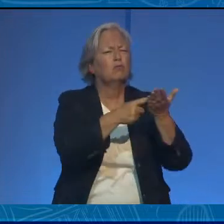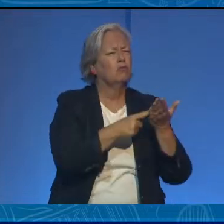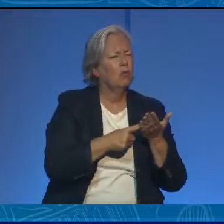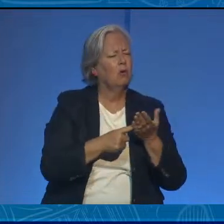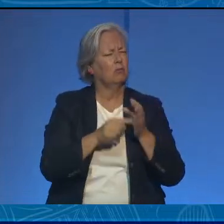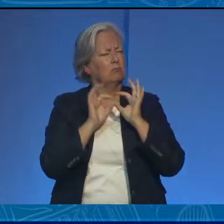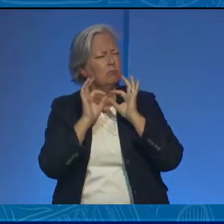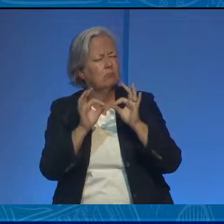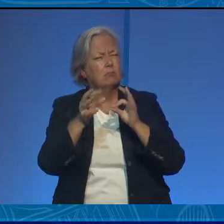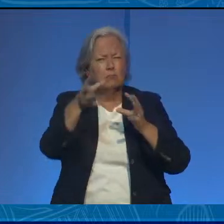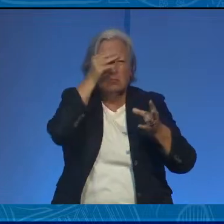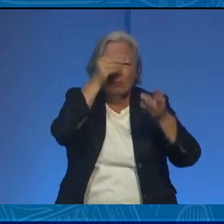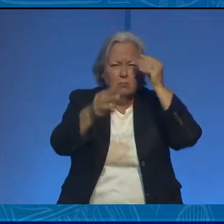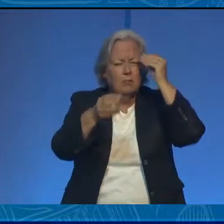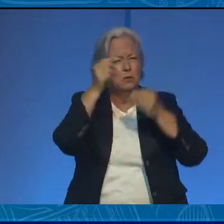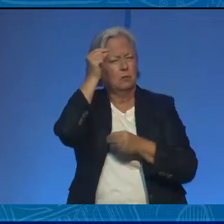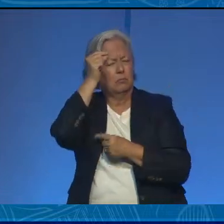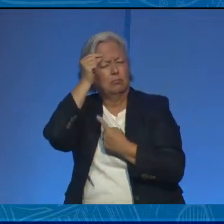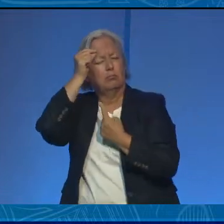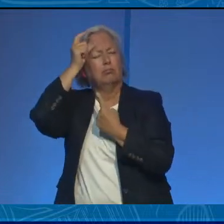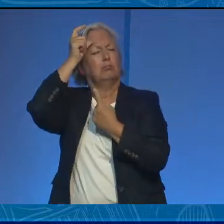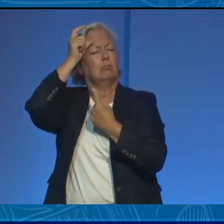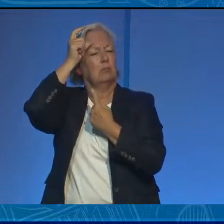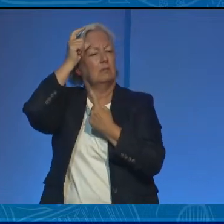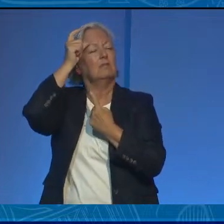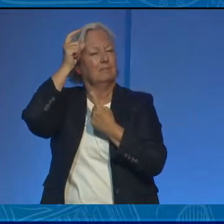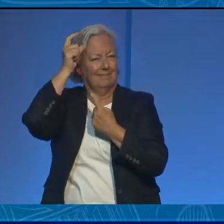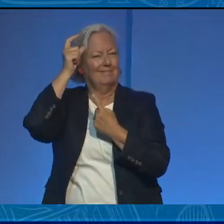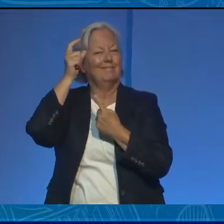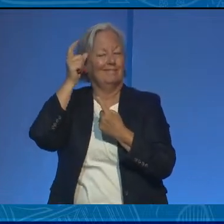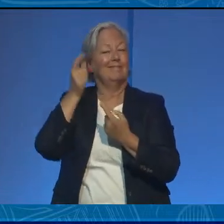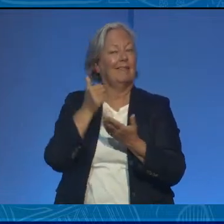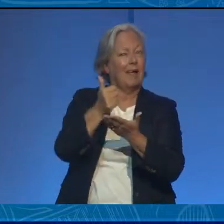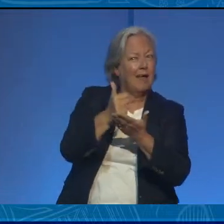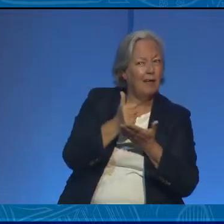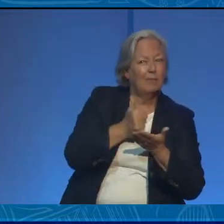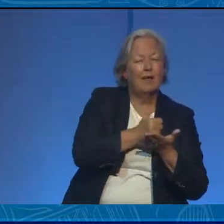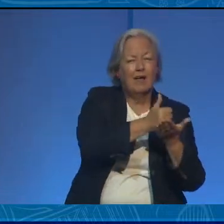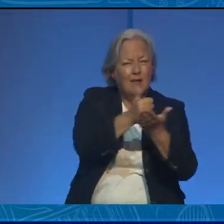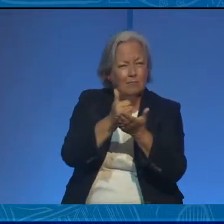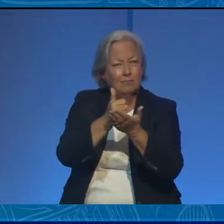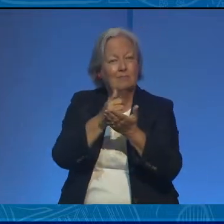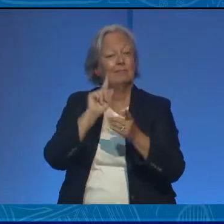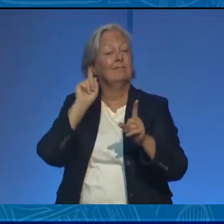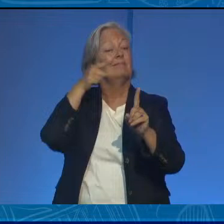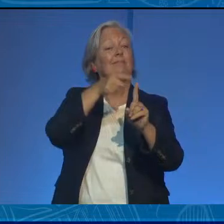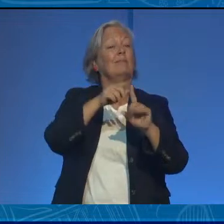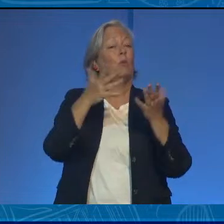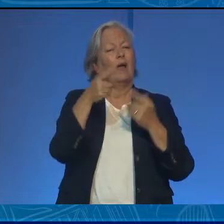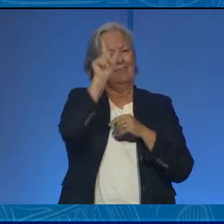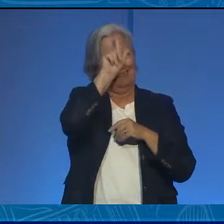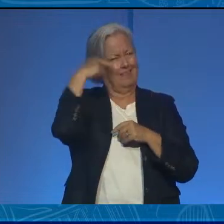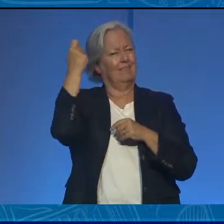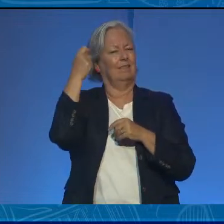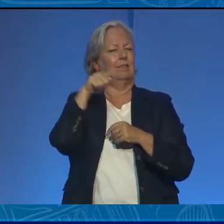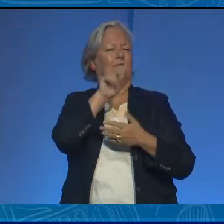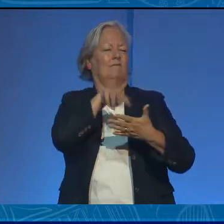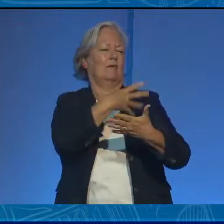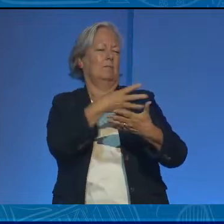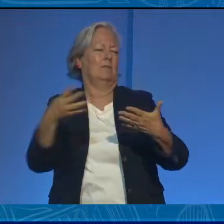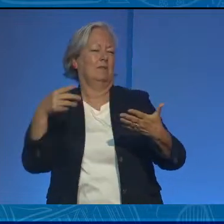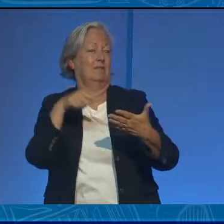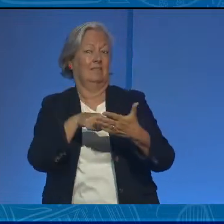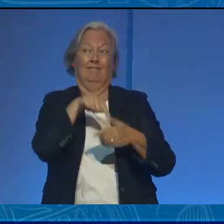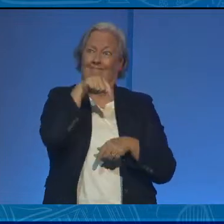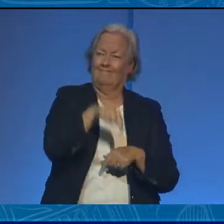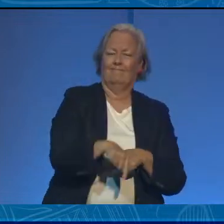obtained increased commitments to accelerating the implementation of the Sendai framework in the region. The